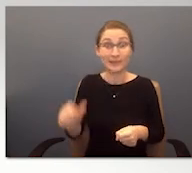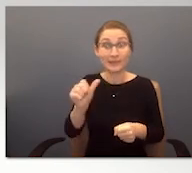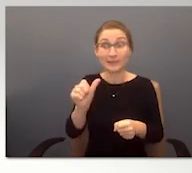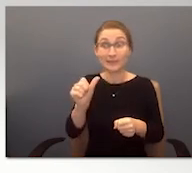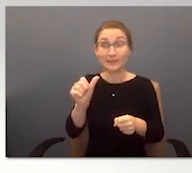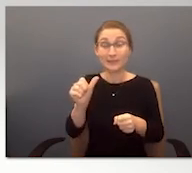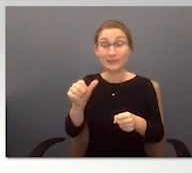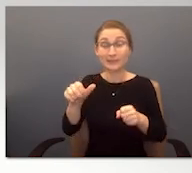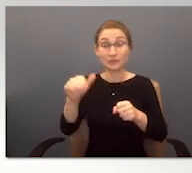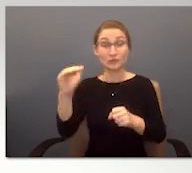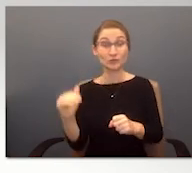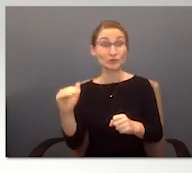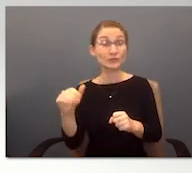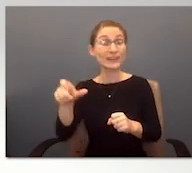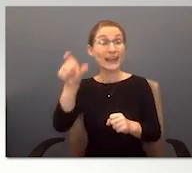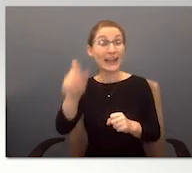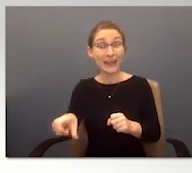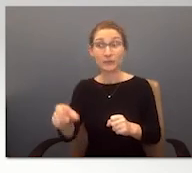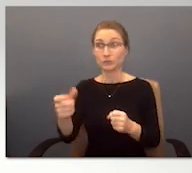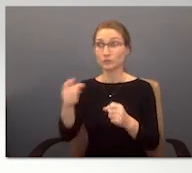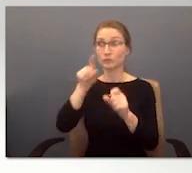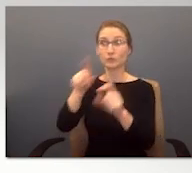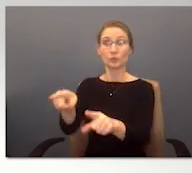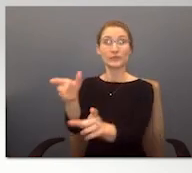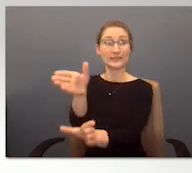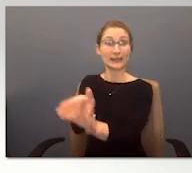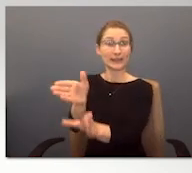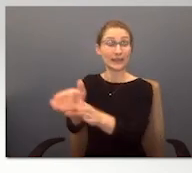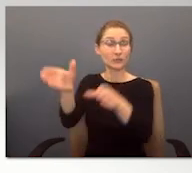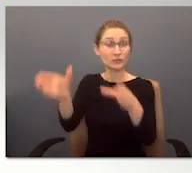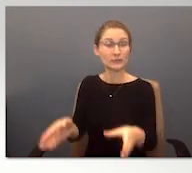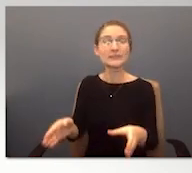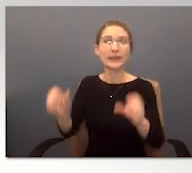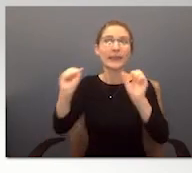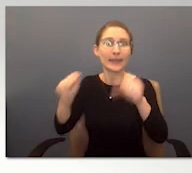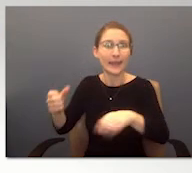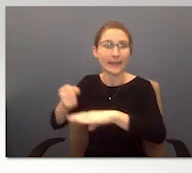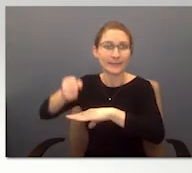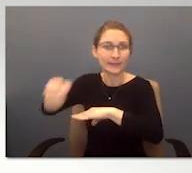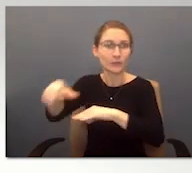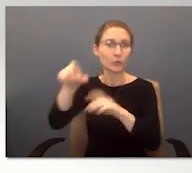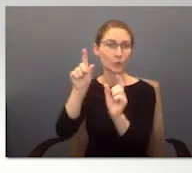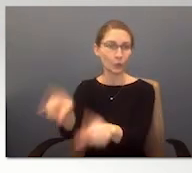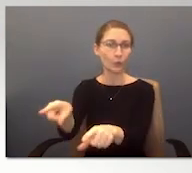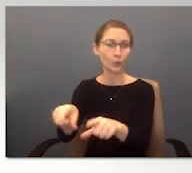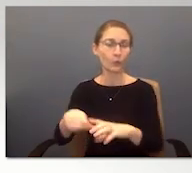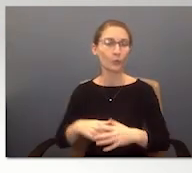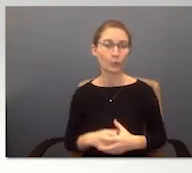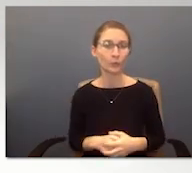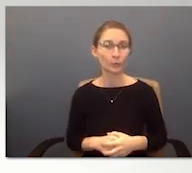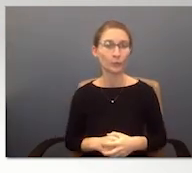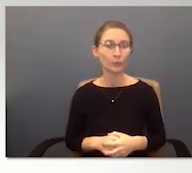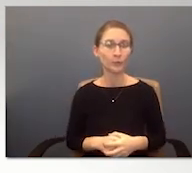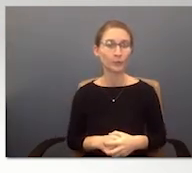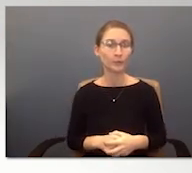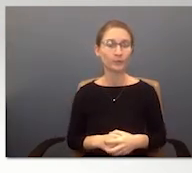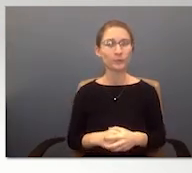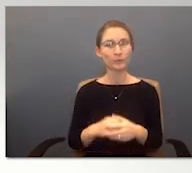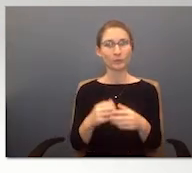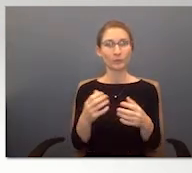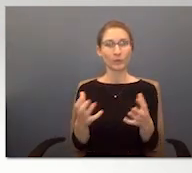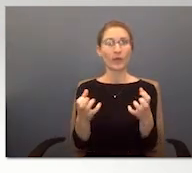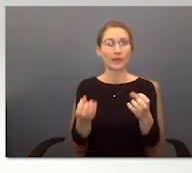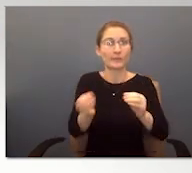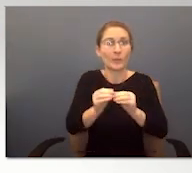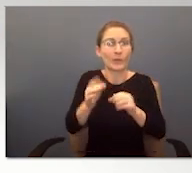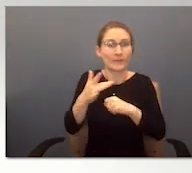to see a psychiatrist. There's just not enough, there aren't enough psychiatrists around. So really building that capacity for primary care physicians is